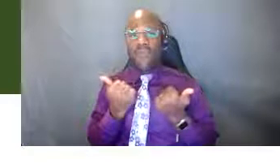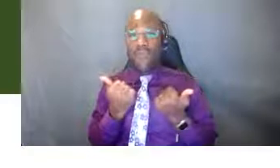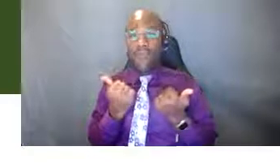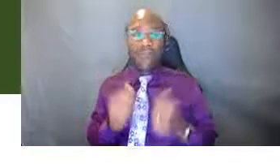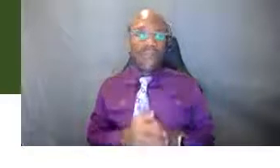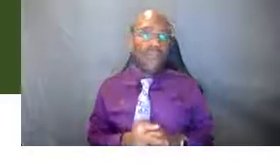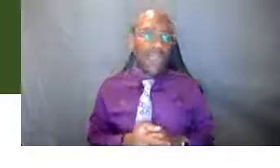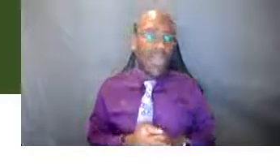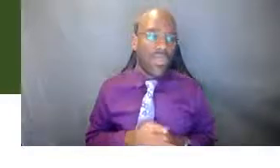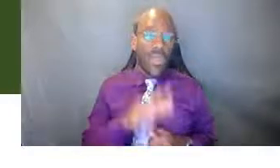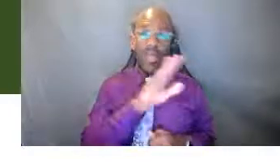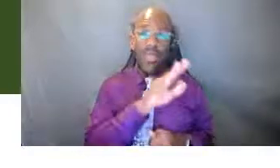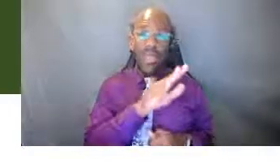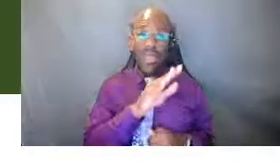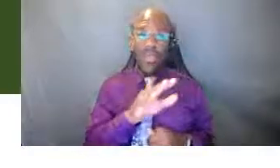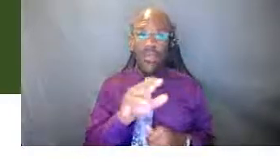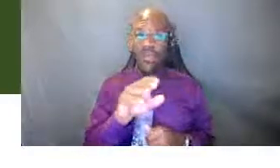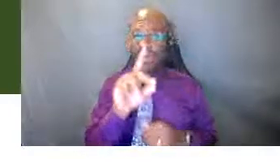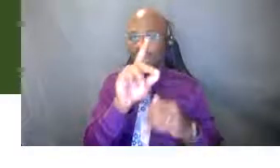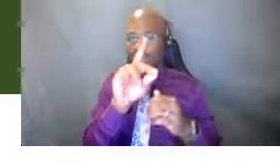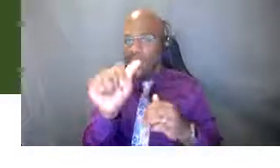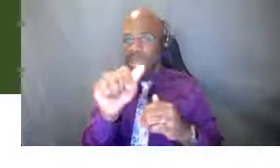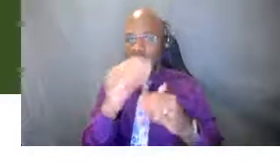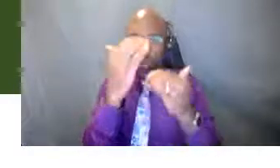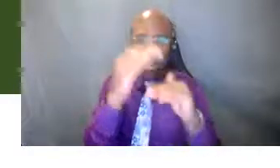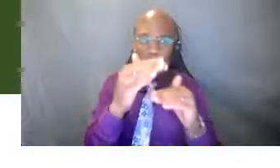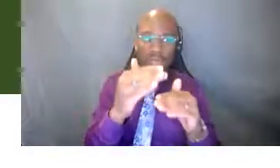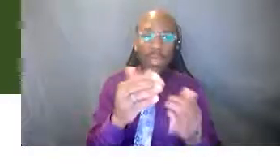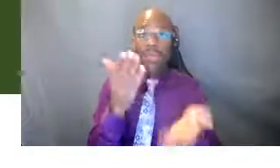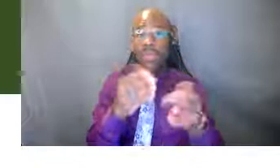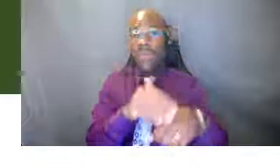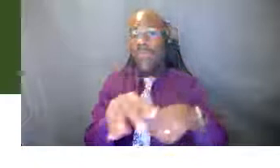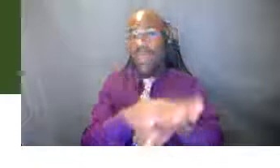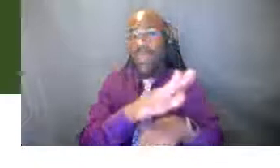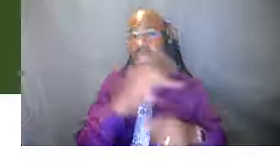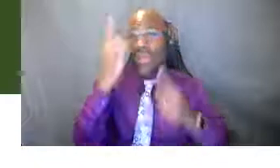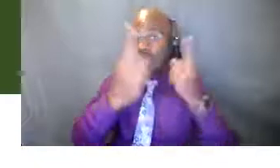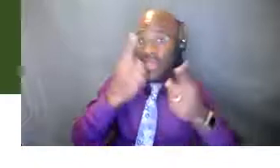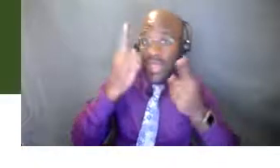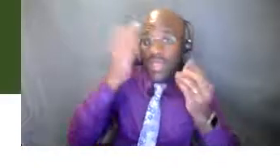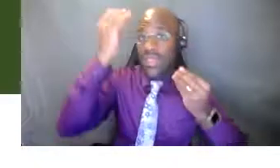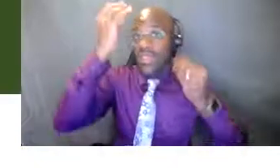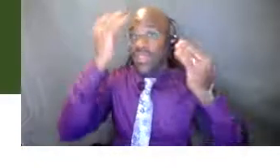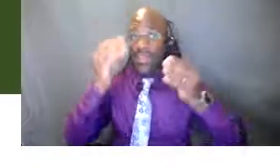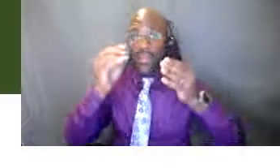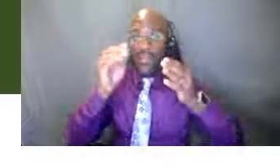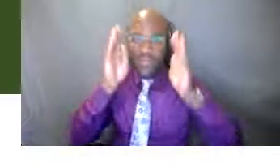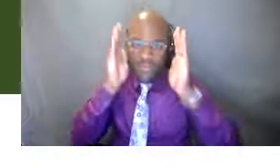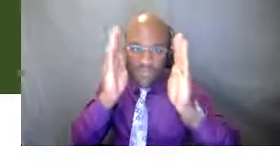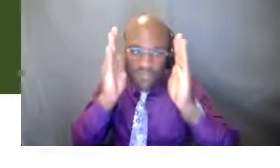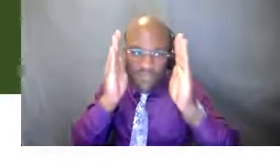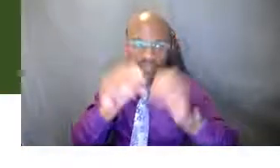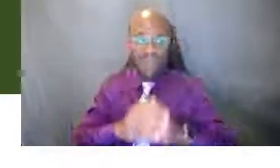substantially limits major life activities such as thinking, concentrating,